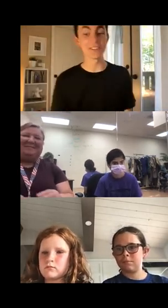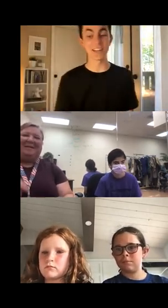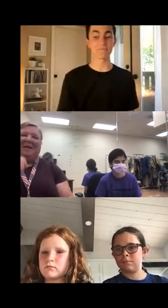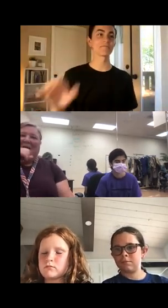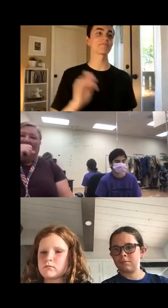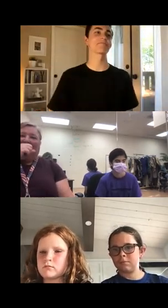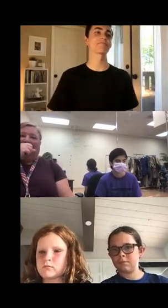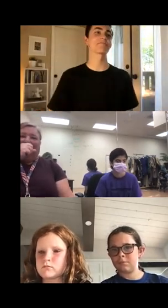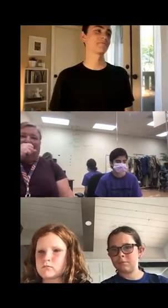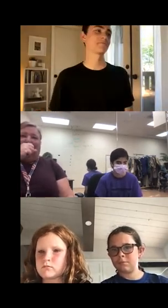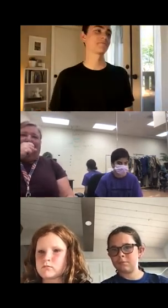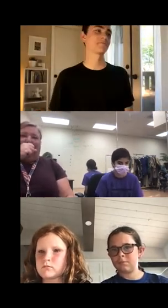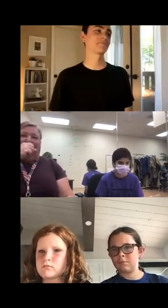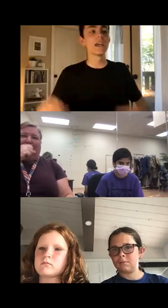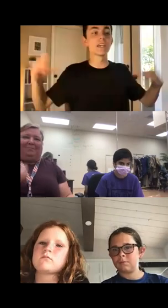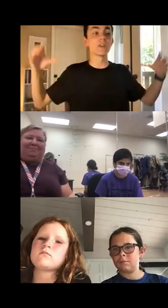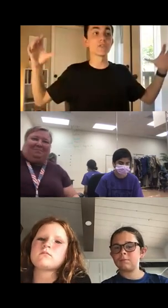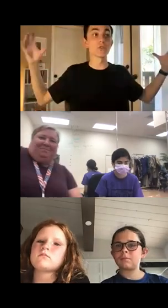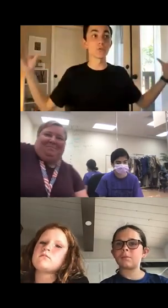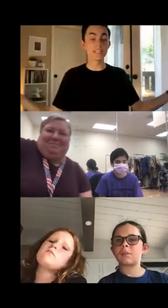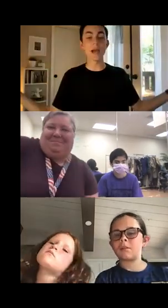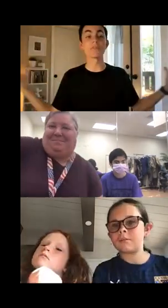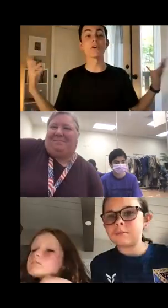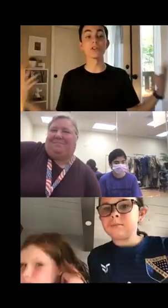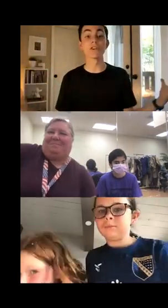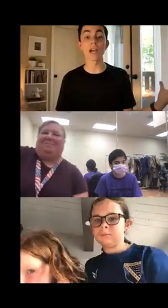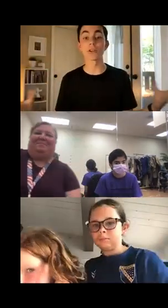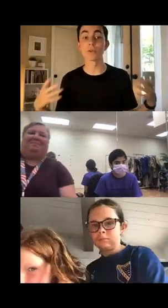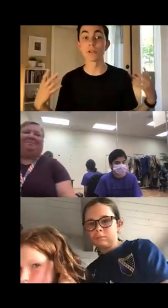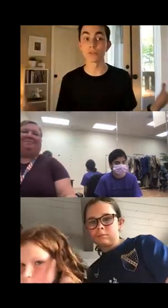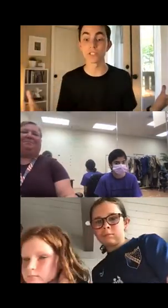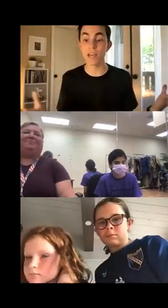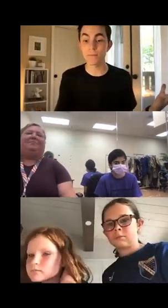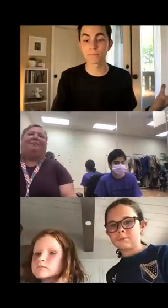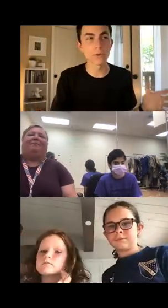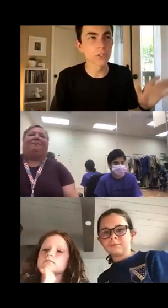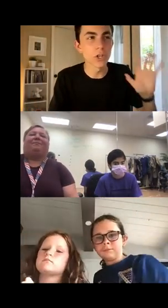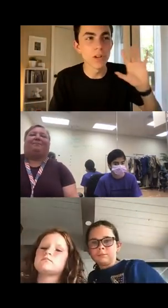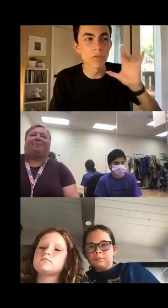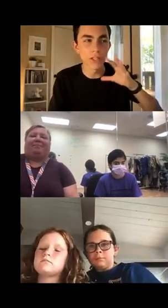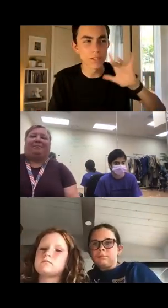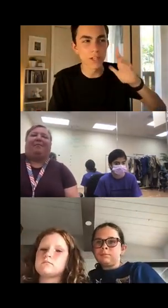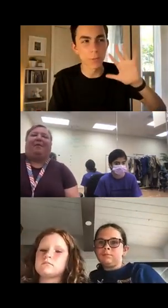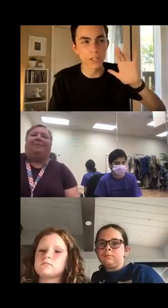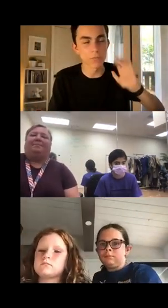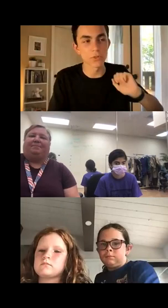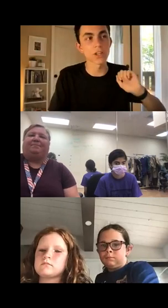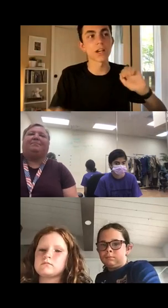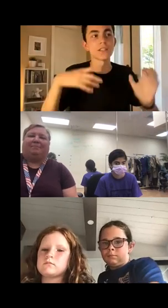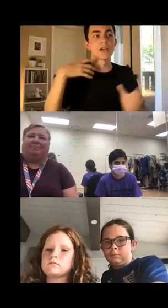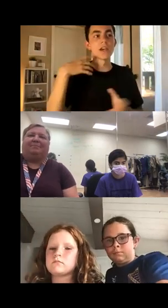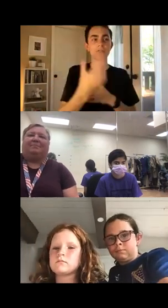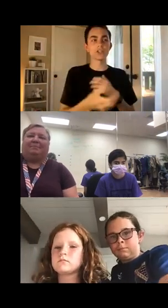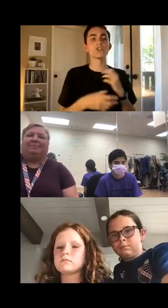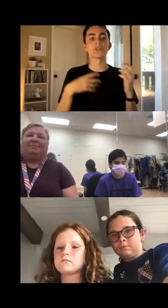of new vocab. Okay, here's a recap of all the vocabulary that we learned today. That was a little bit of what's to come, with some new